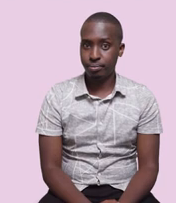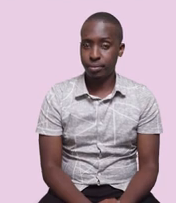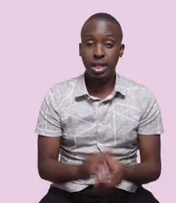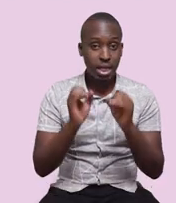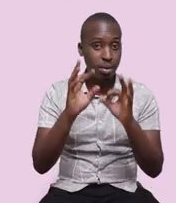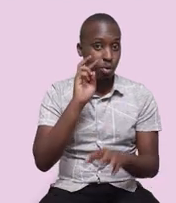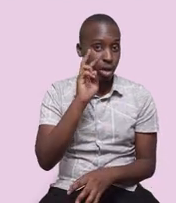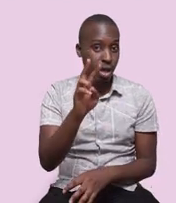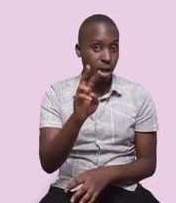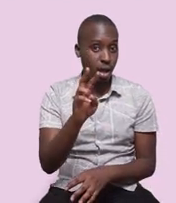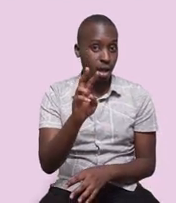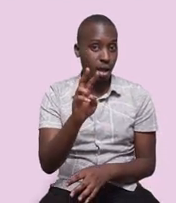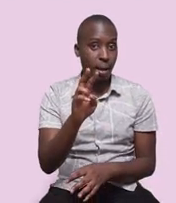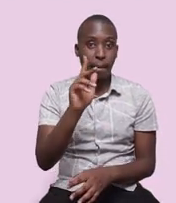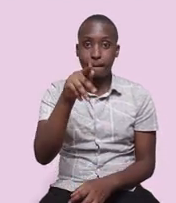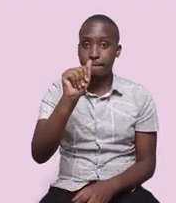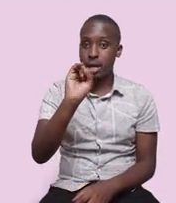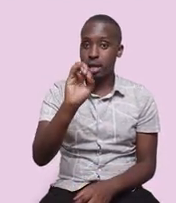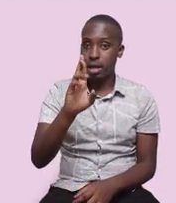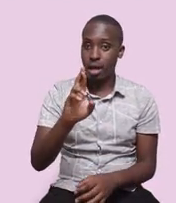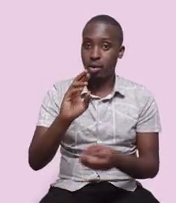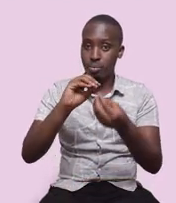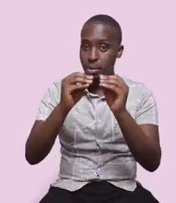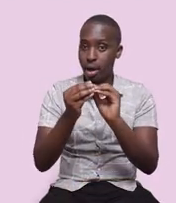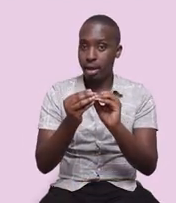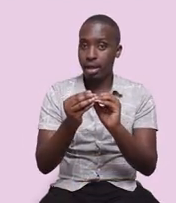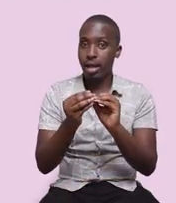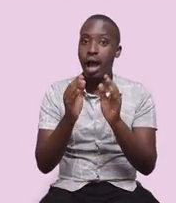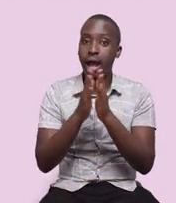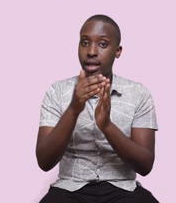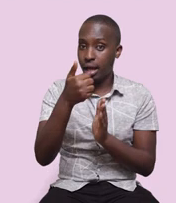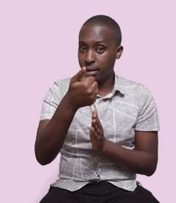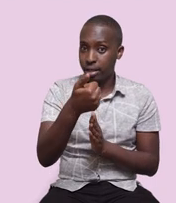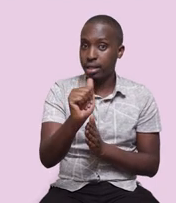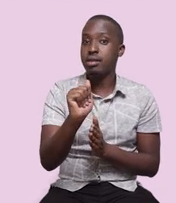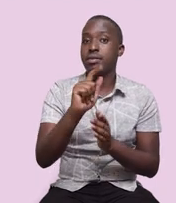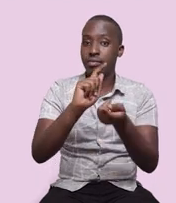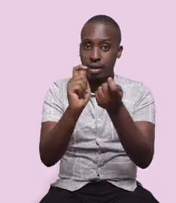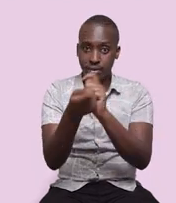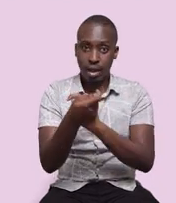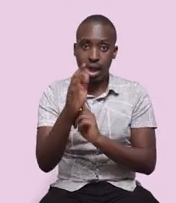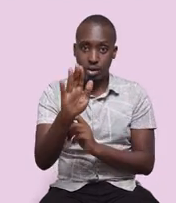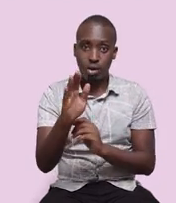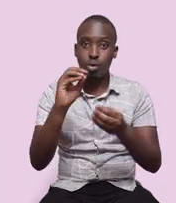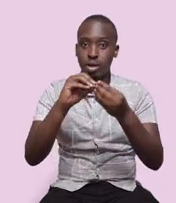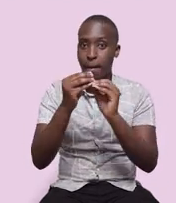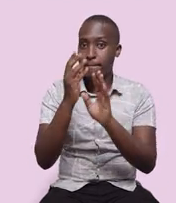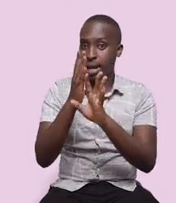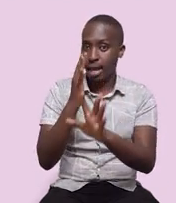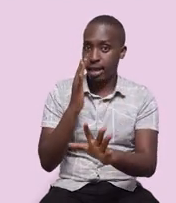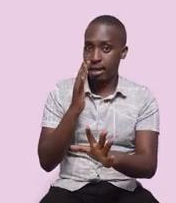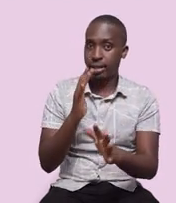if you look at the pair of the certain number and its inverse on the number